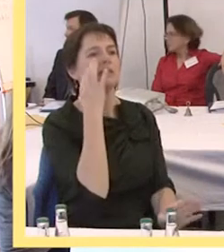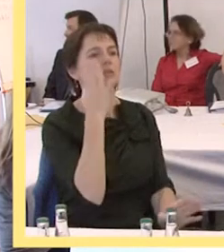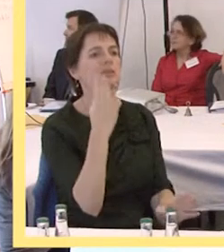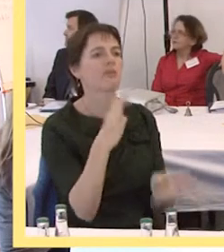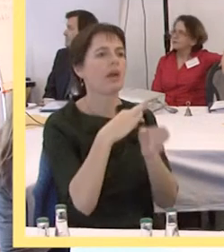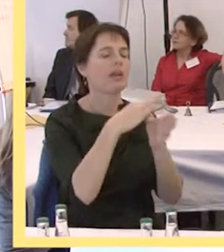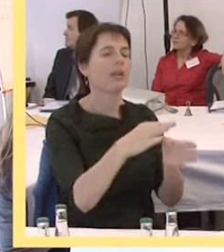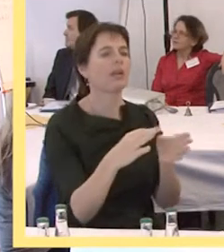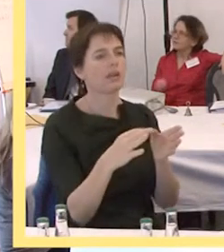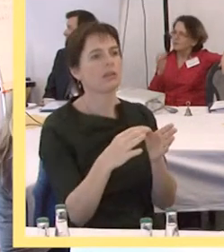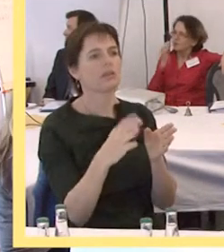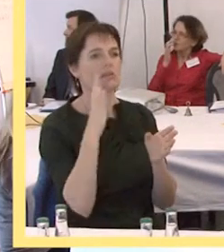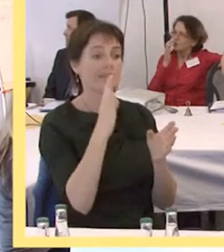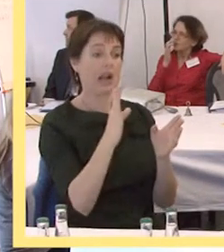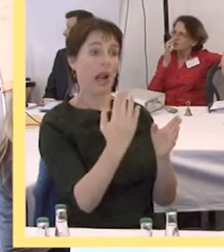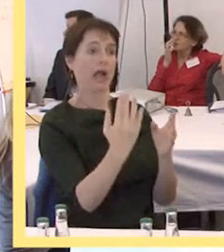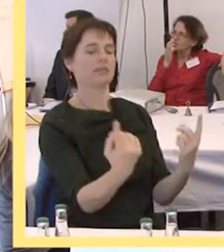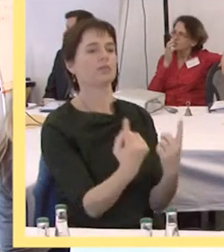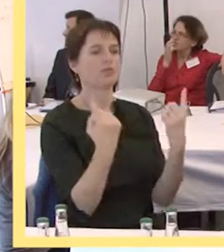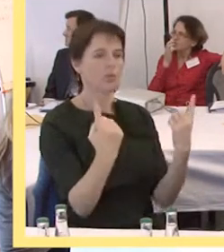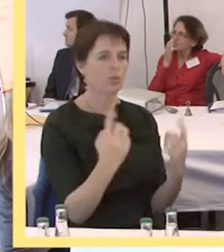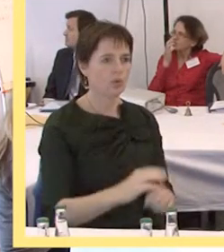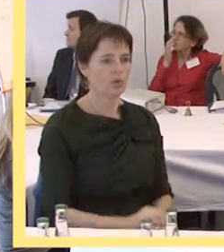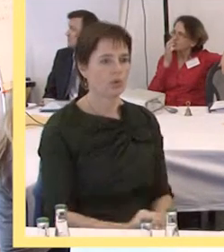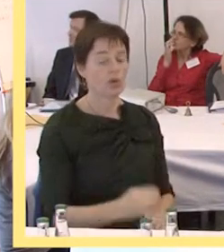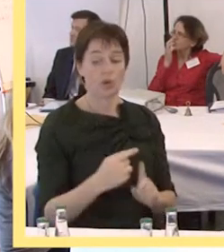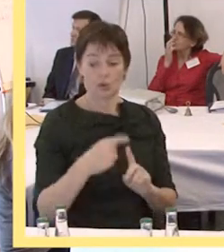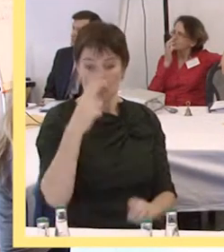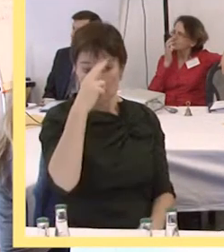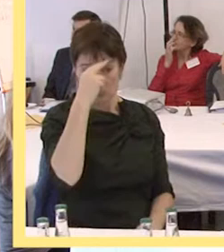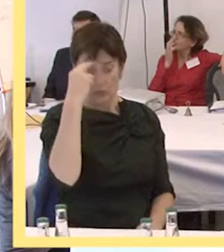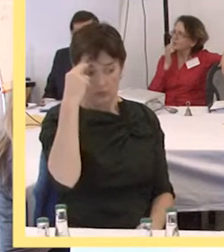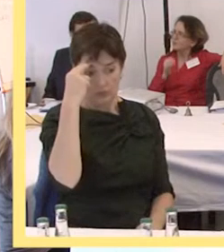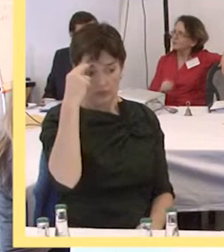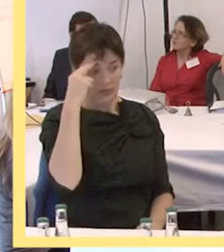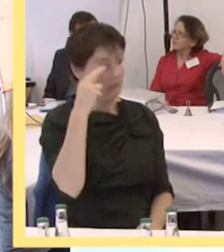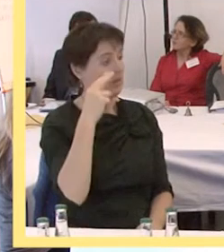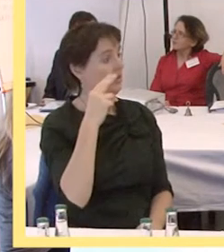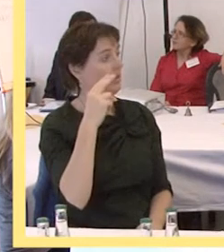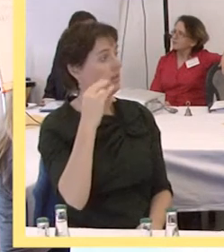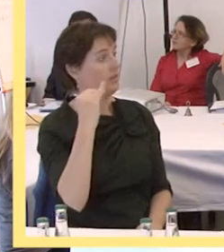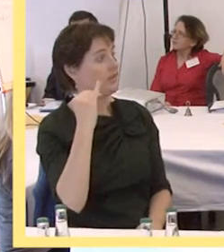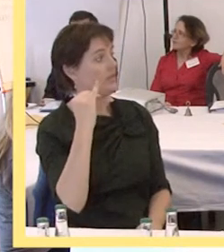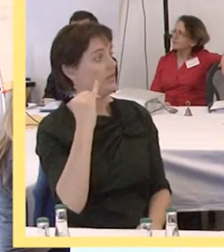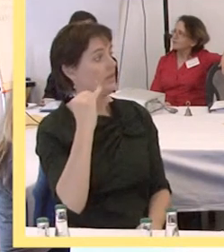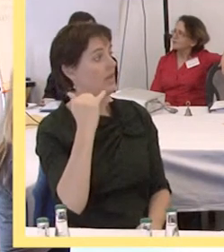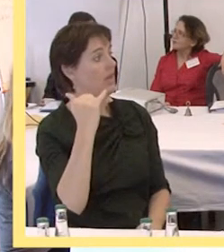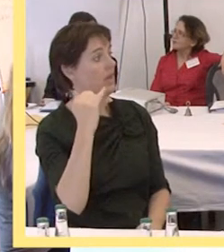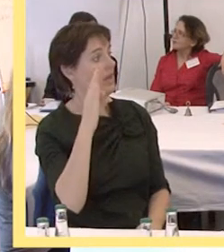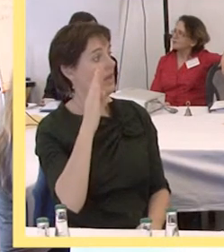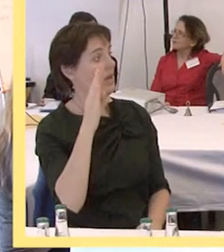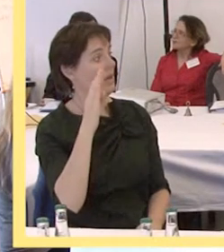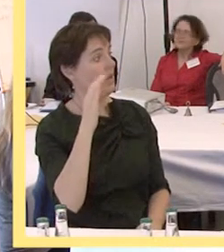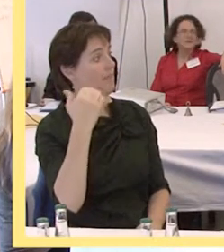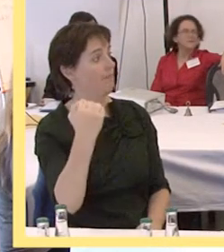and developing indicators. And the University of Zagreb, who is also represented by Helena Batkic, who is sitting over